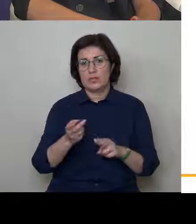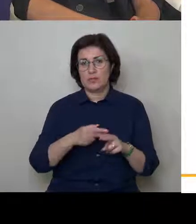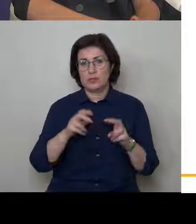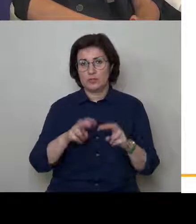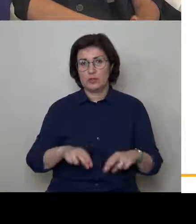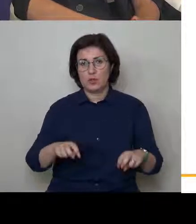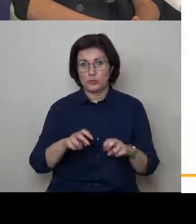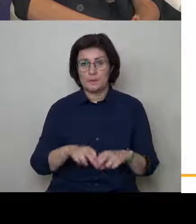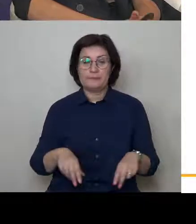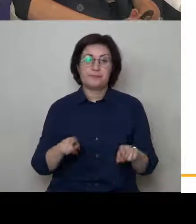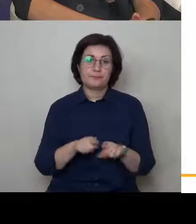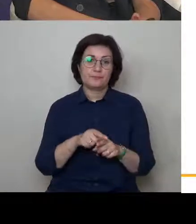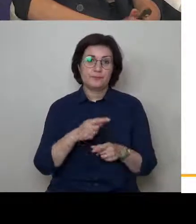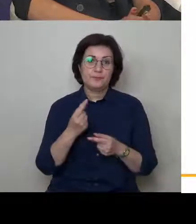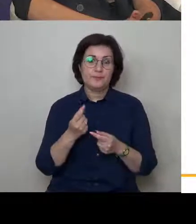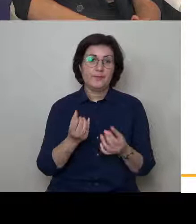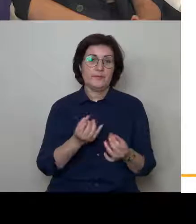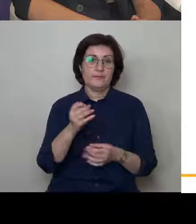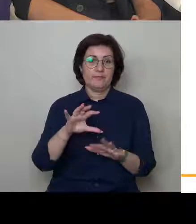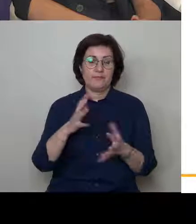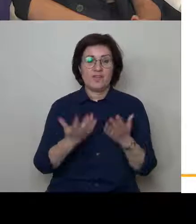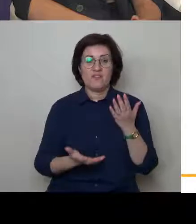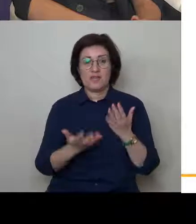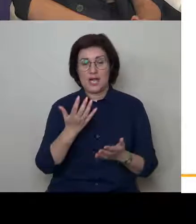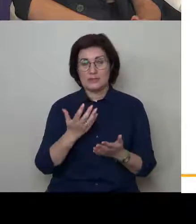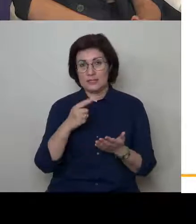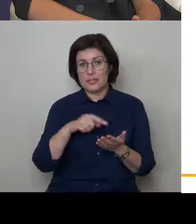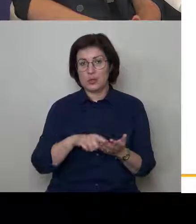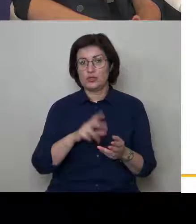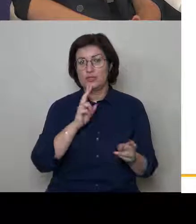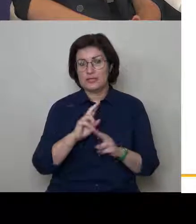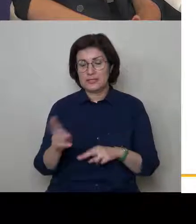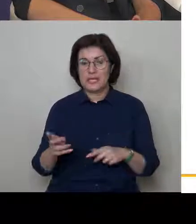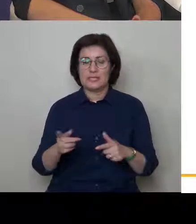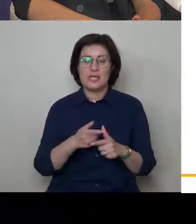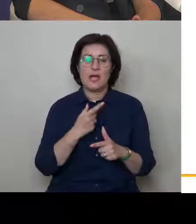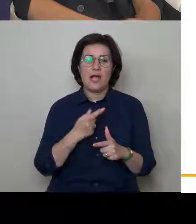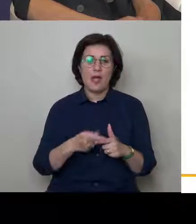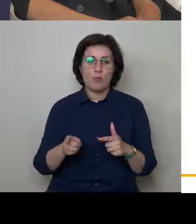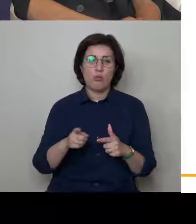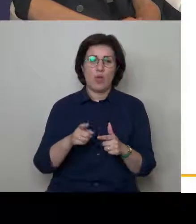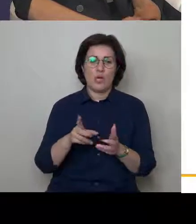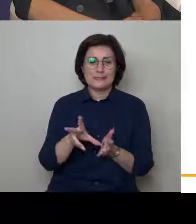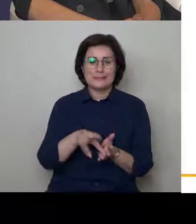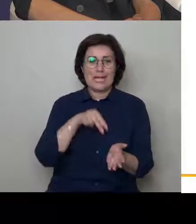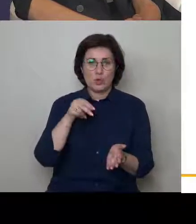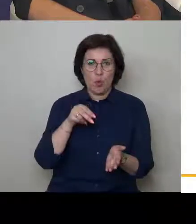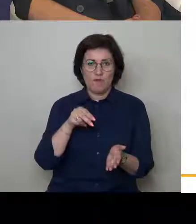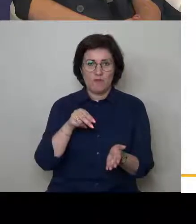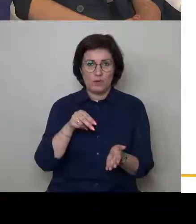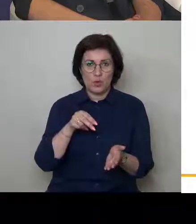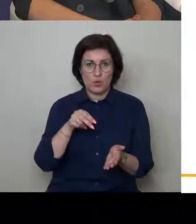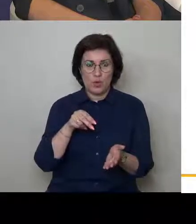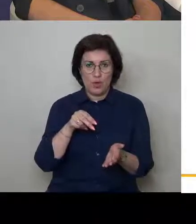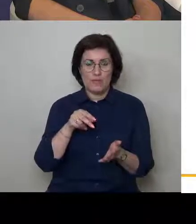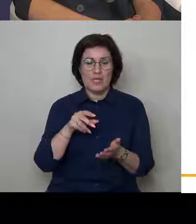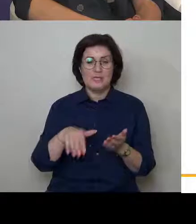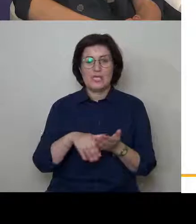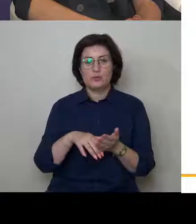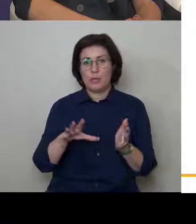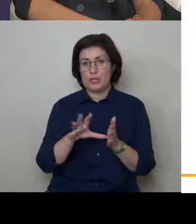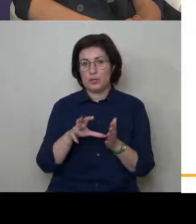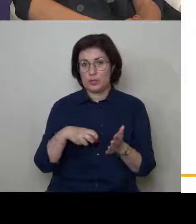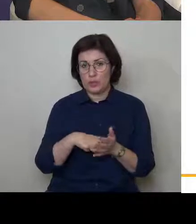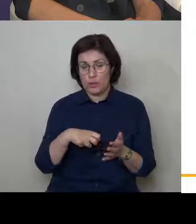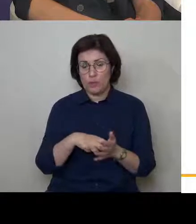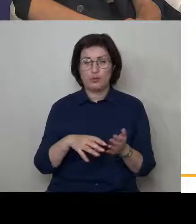complaint the following day after it was rejected. What's also interesting, If one gets an electronic